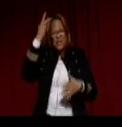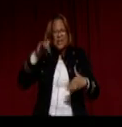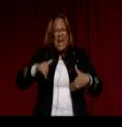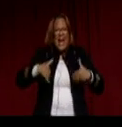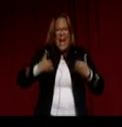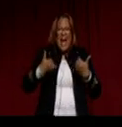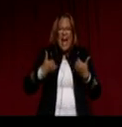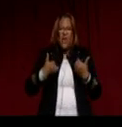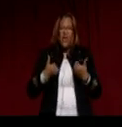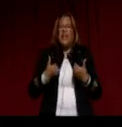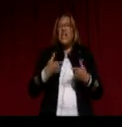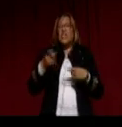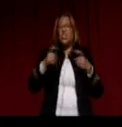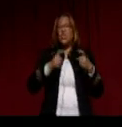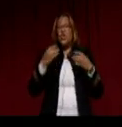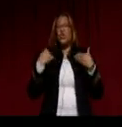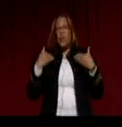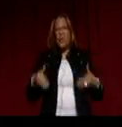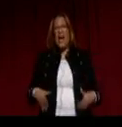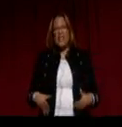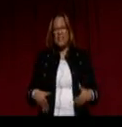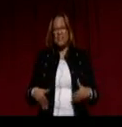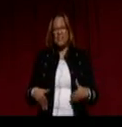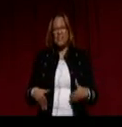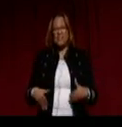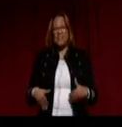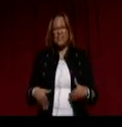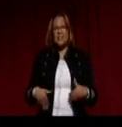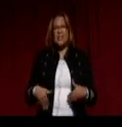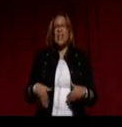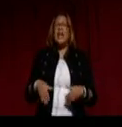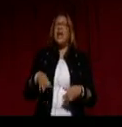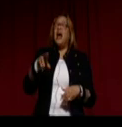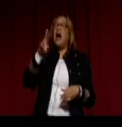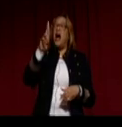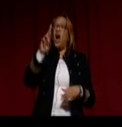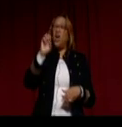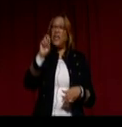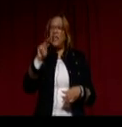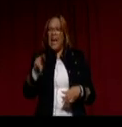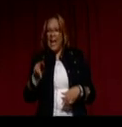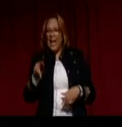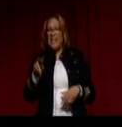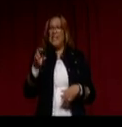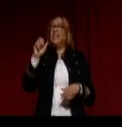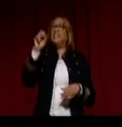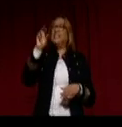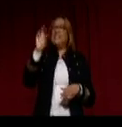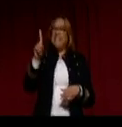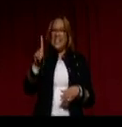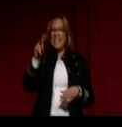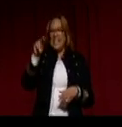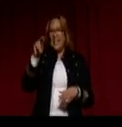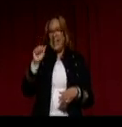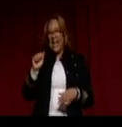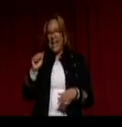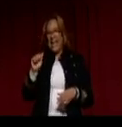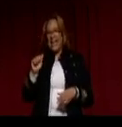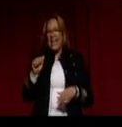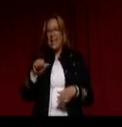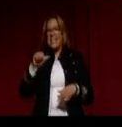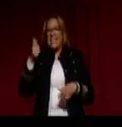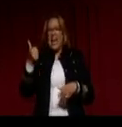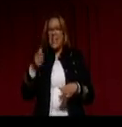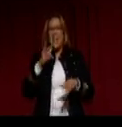it actually invades our body. And it's an RNA virus. We have DNA that's in our cells, and RNA is